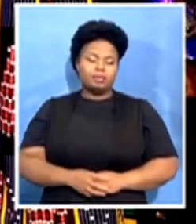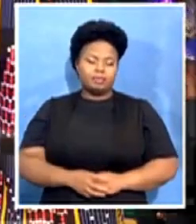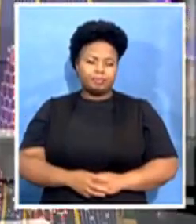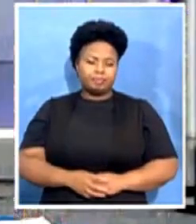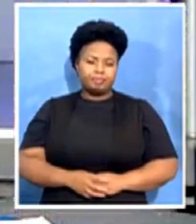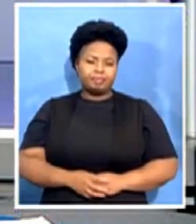Thank you.